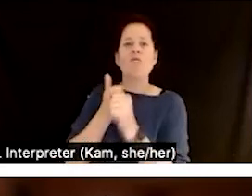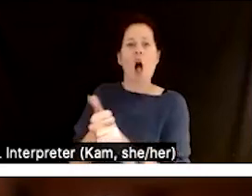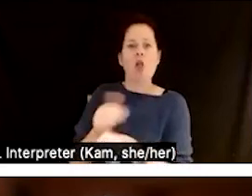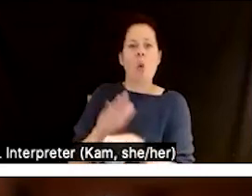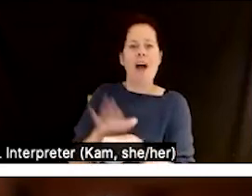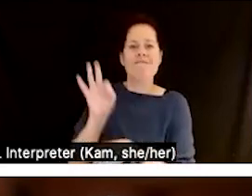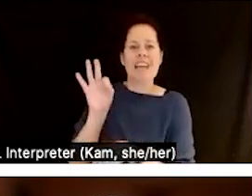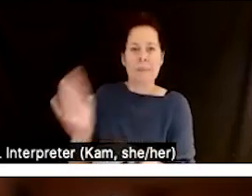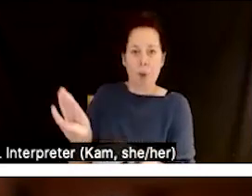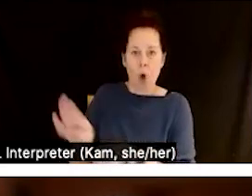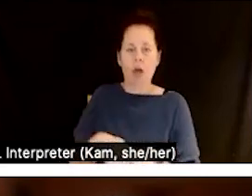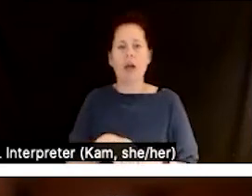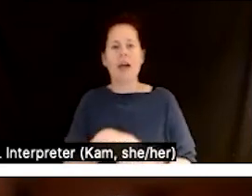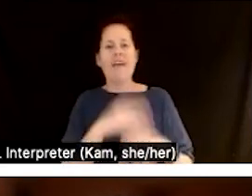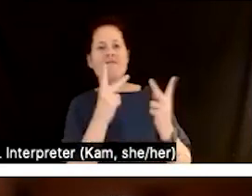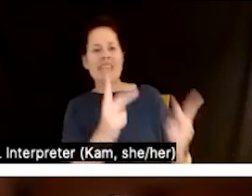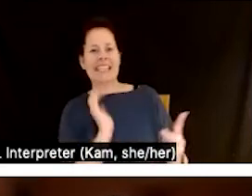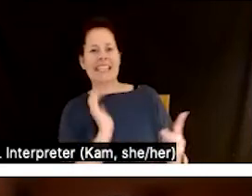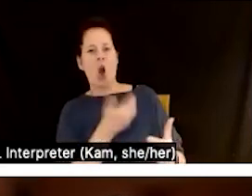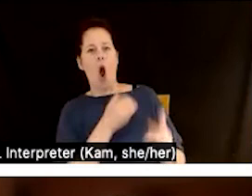you have our website,